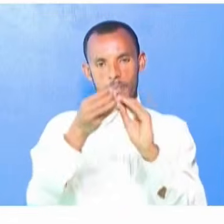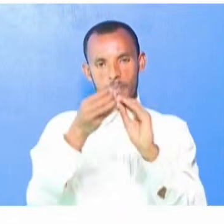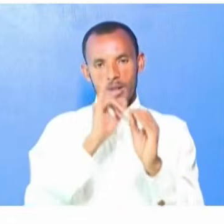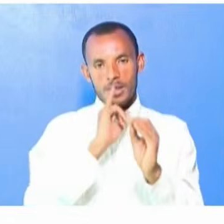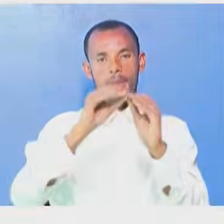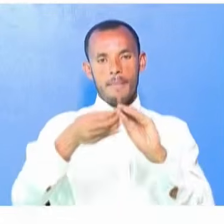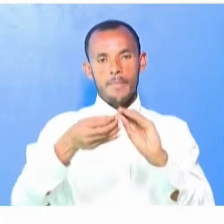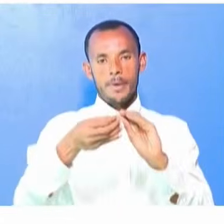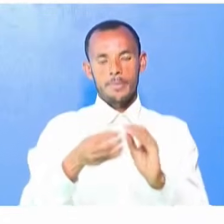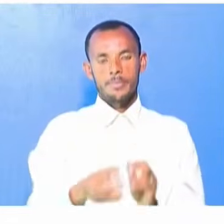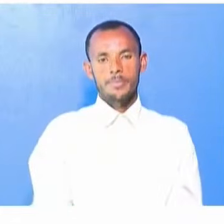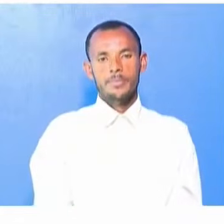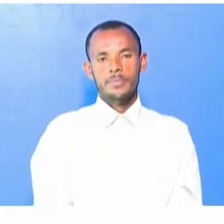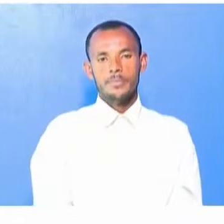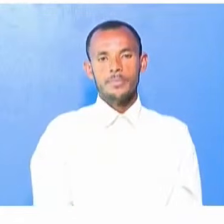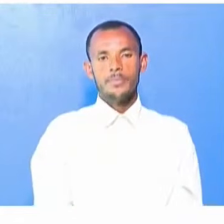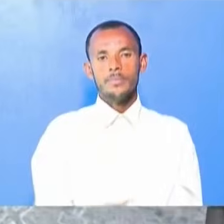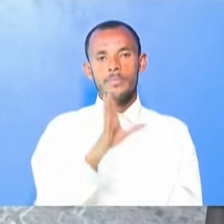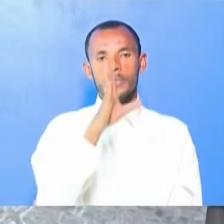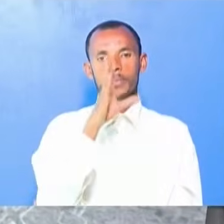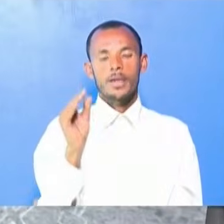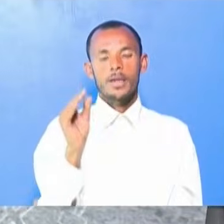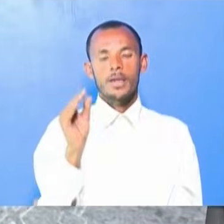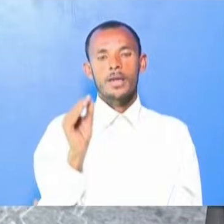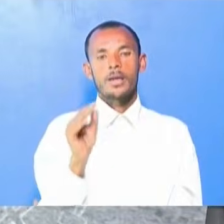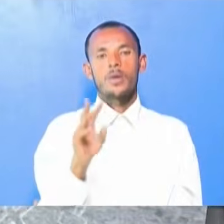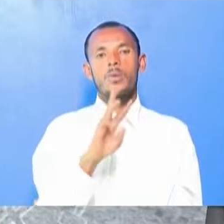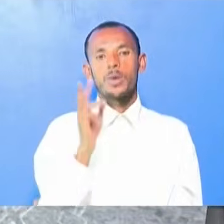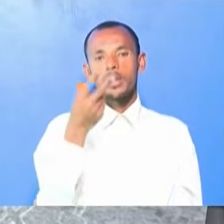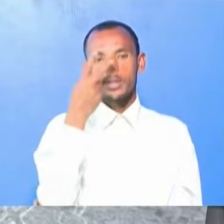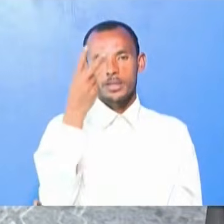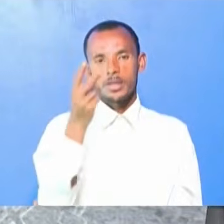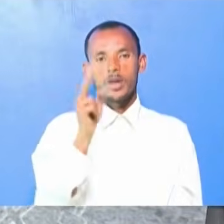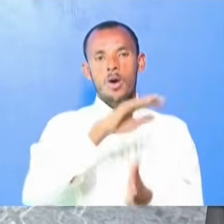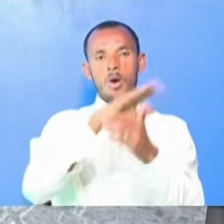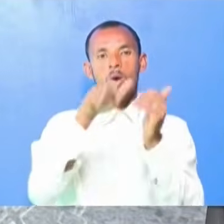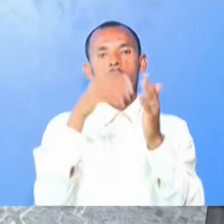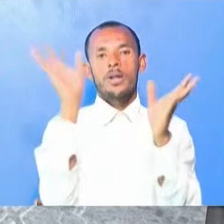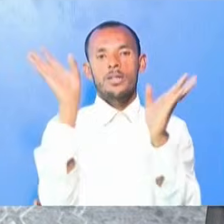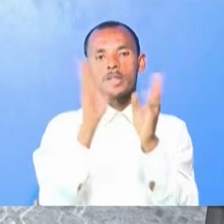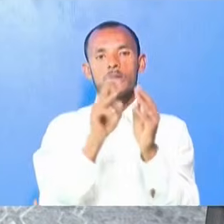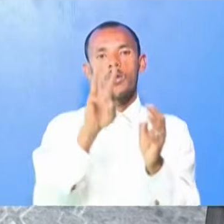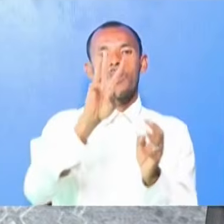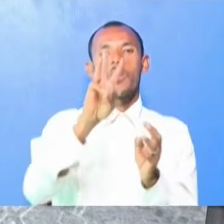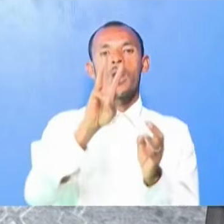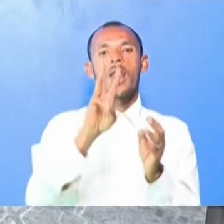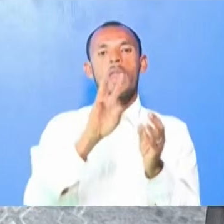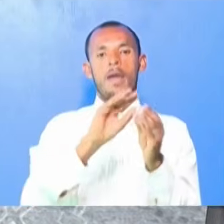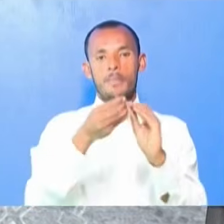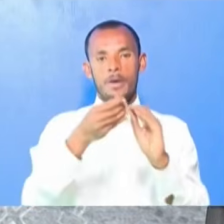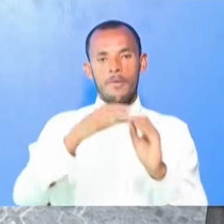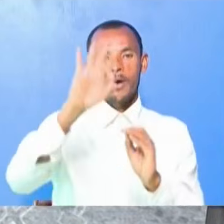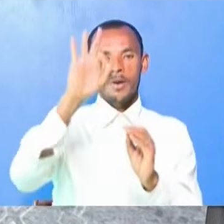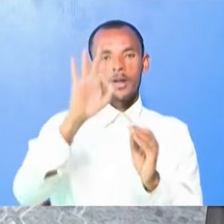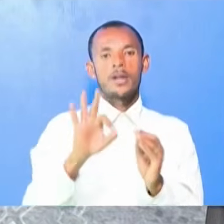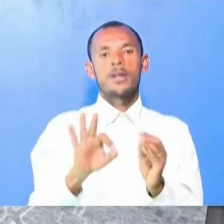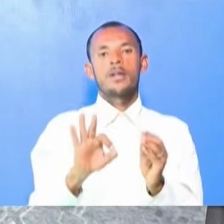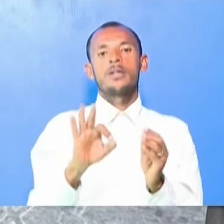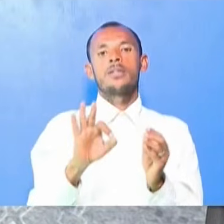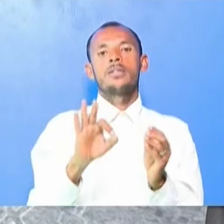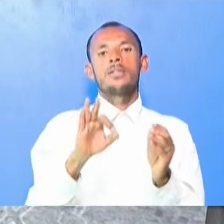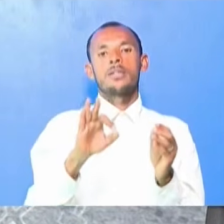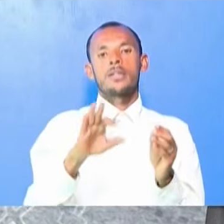is, again, you can see that all set of whole numbers are found in set of